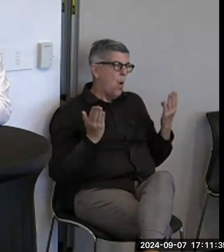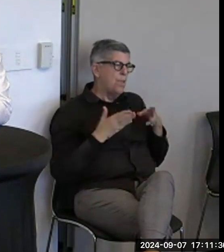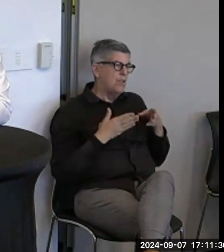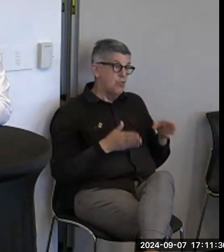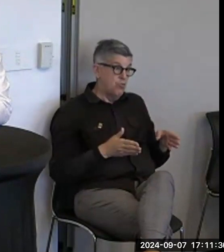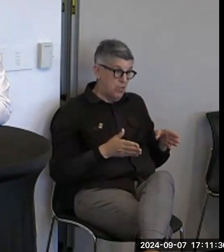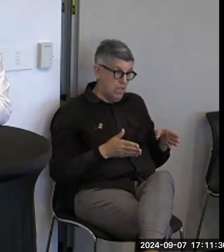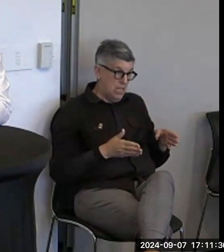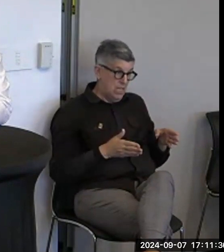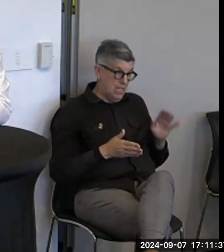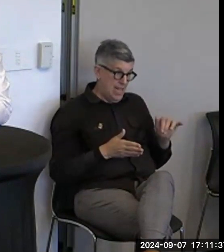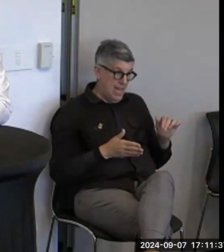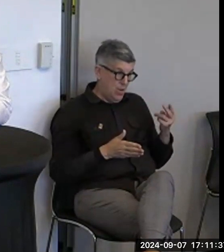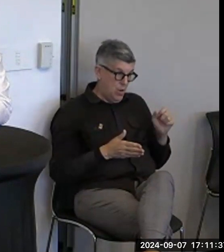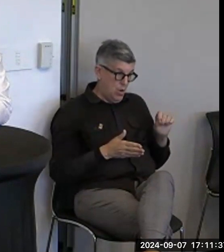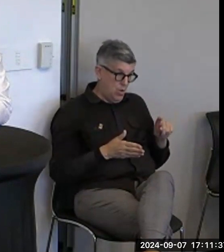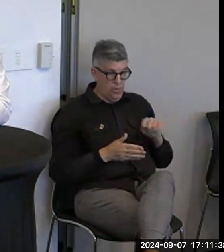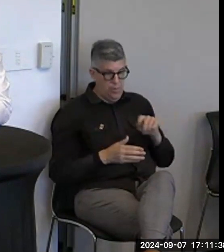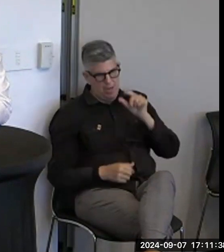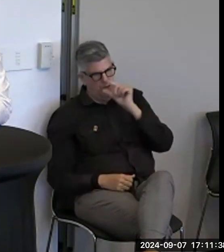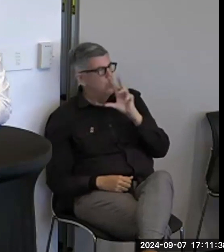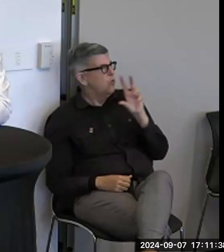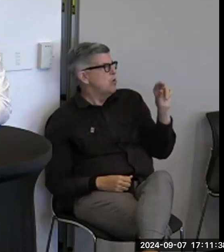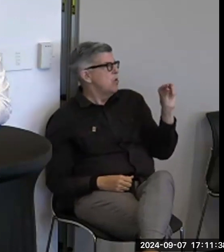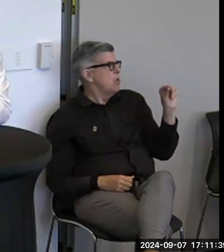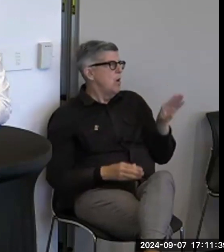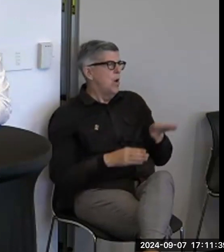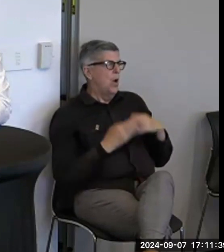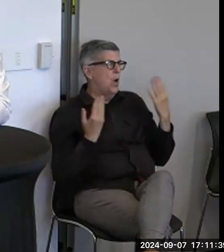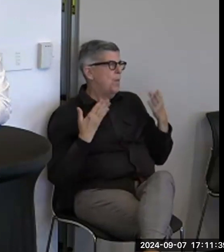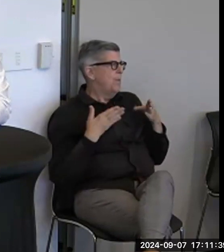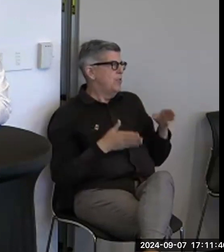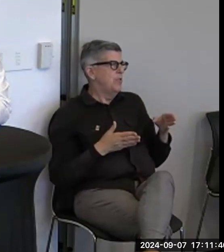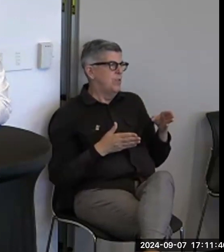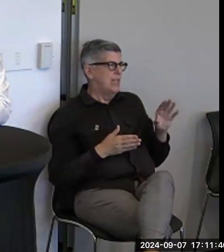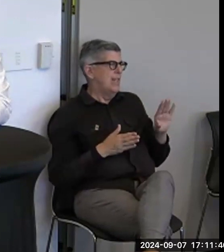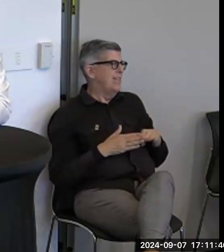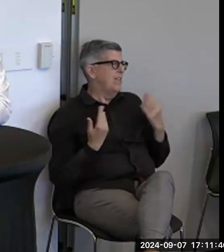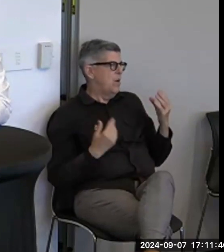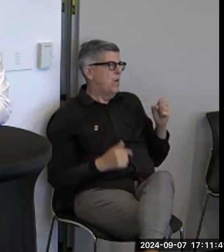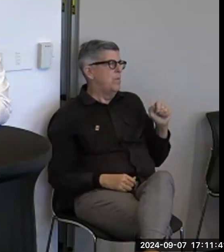No. Okay. So yeah, OpenStreetMap is an open source